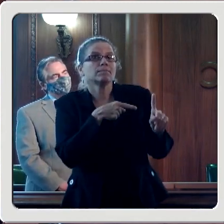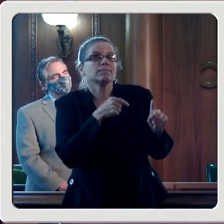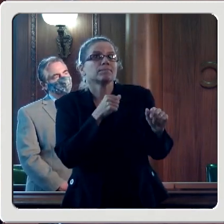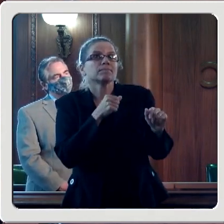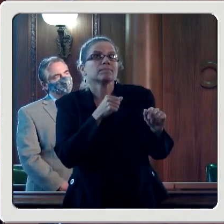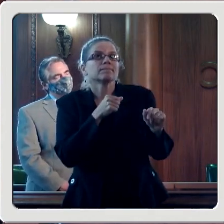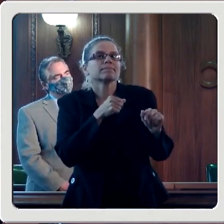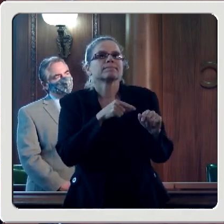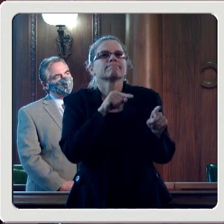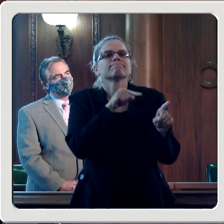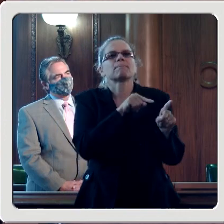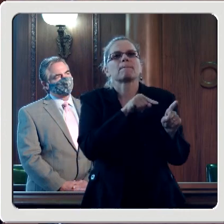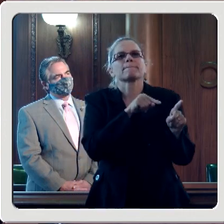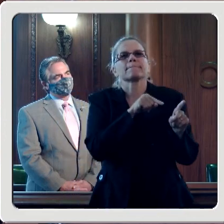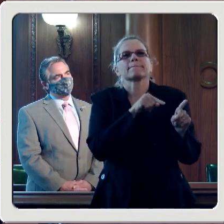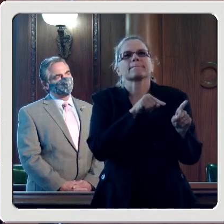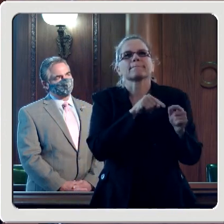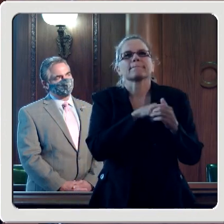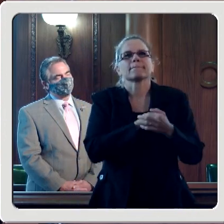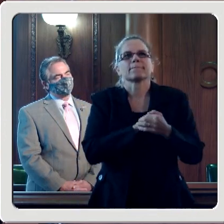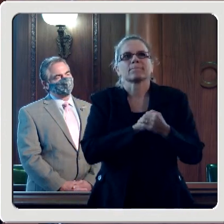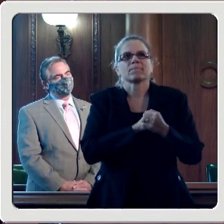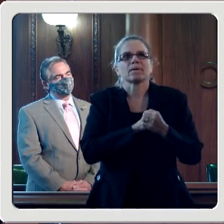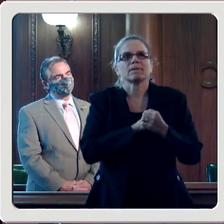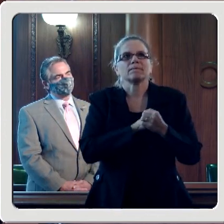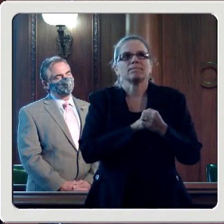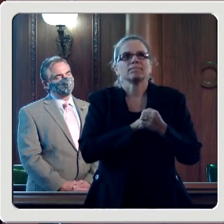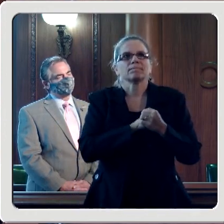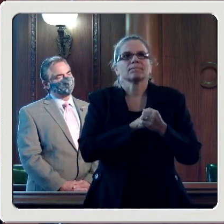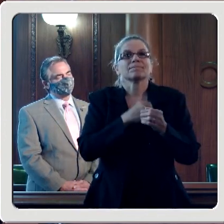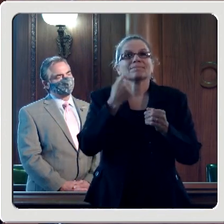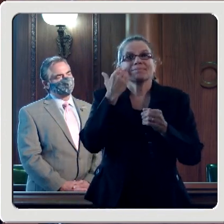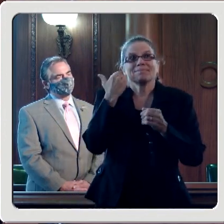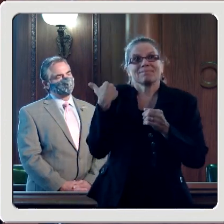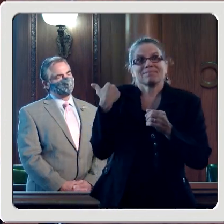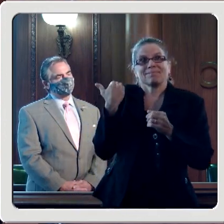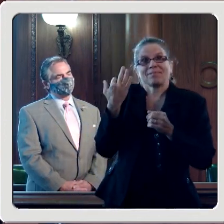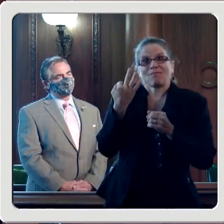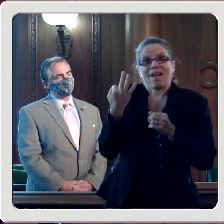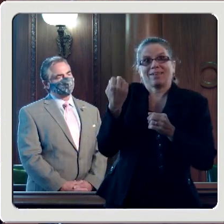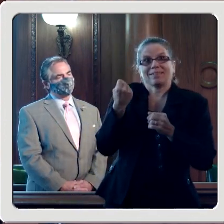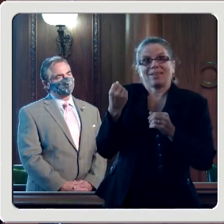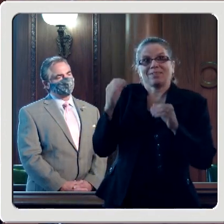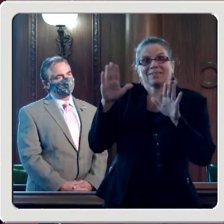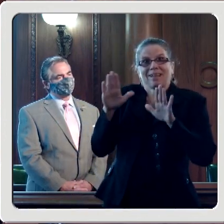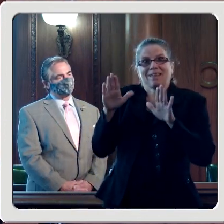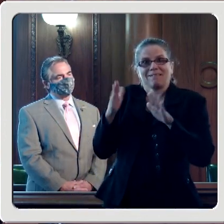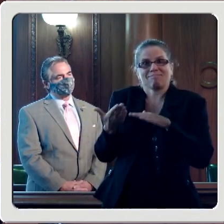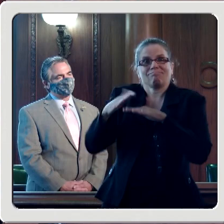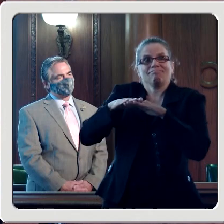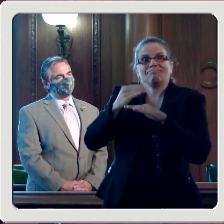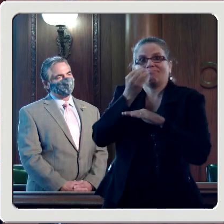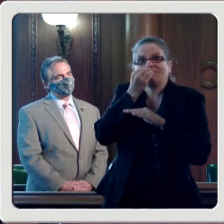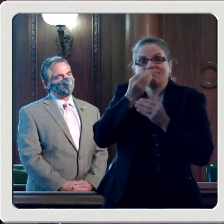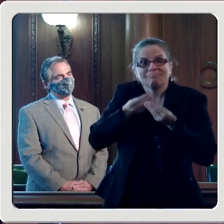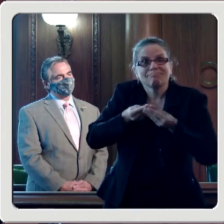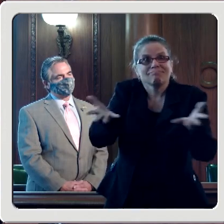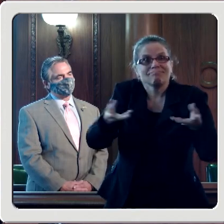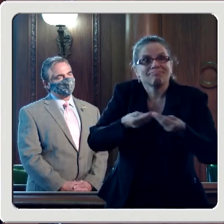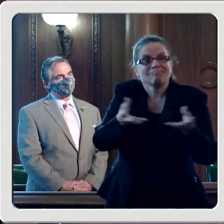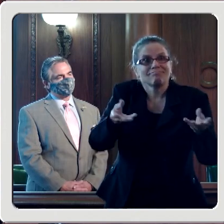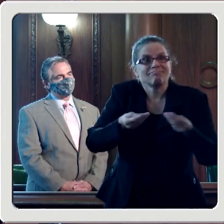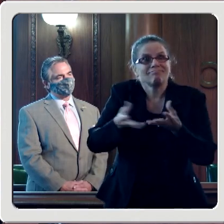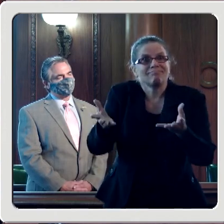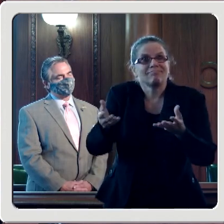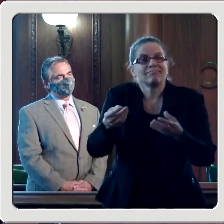going to need a waiver to distribute for the weekend. So we're not sure how that piece is going to go, but we'll let you know as soon as we do. But